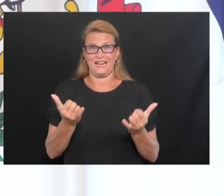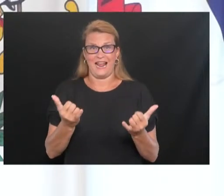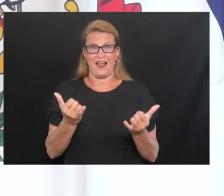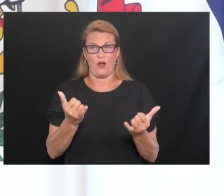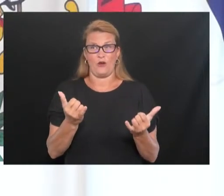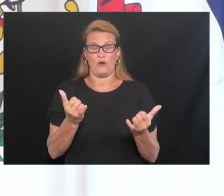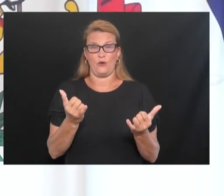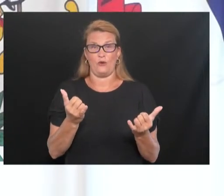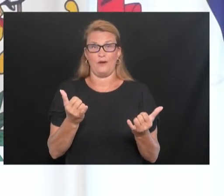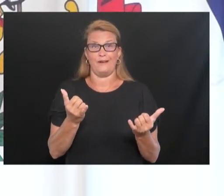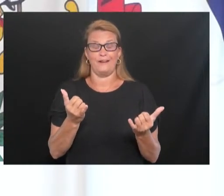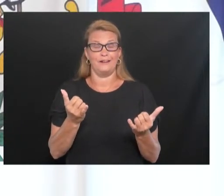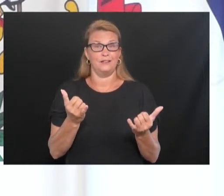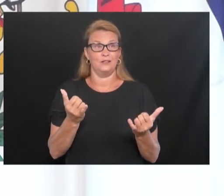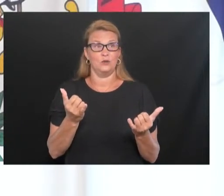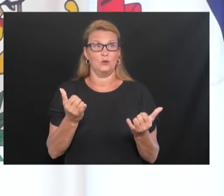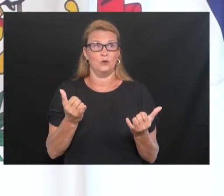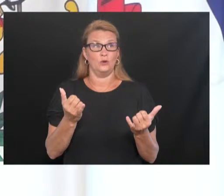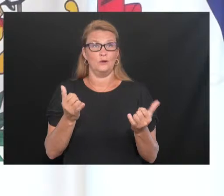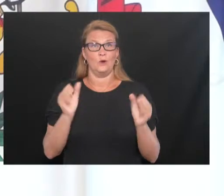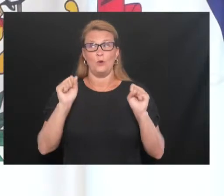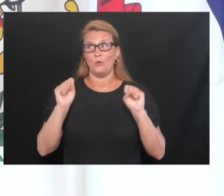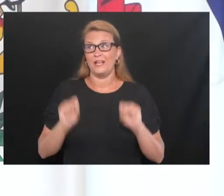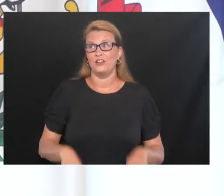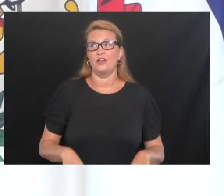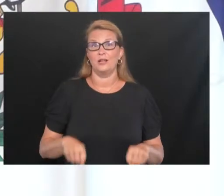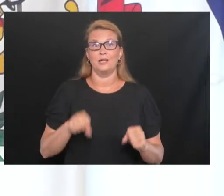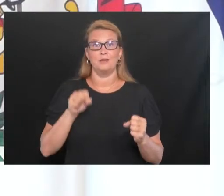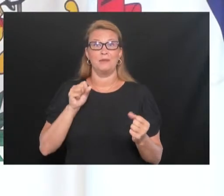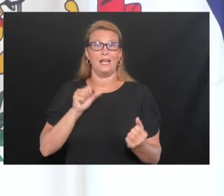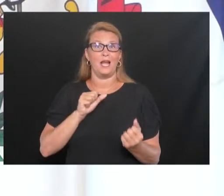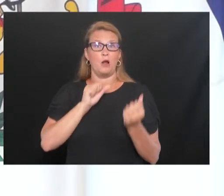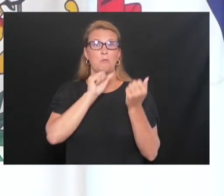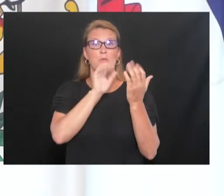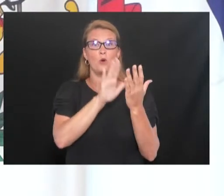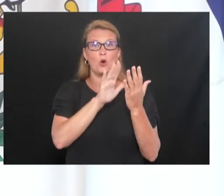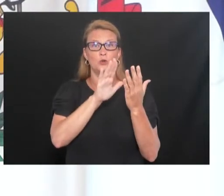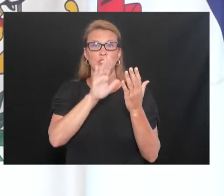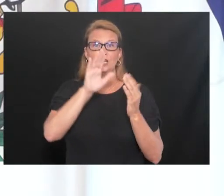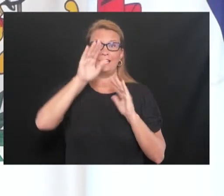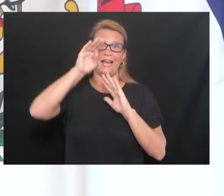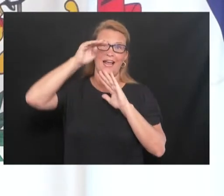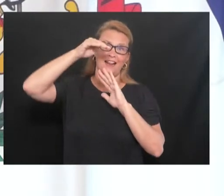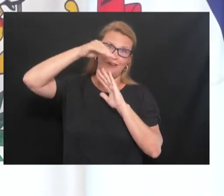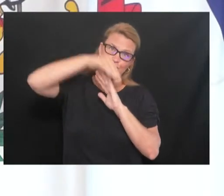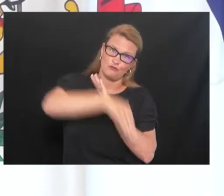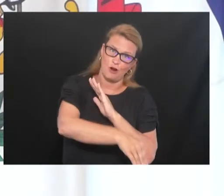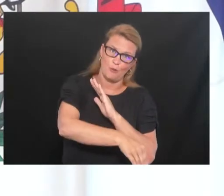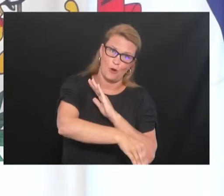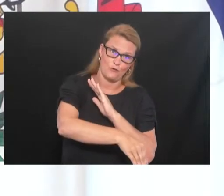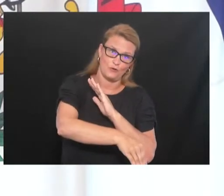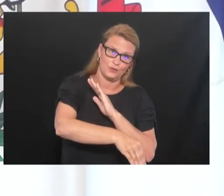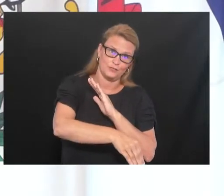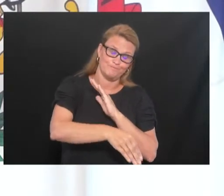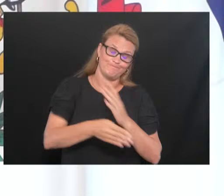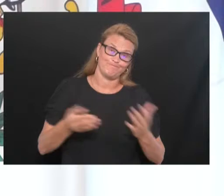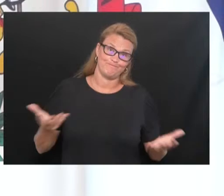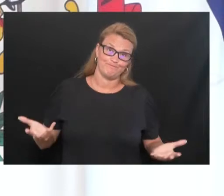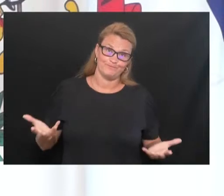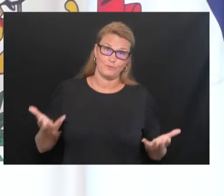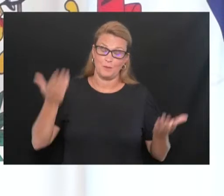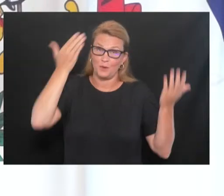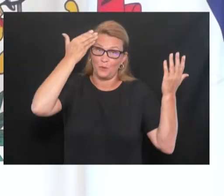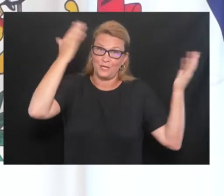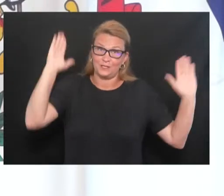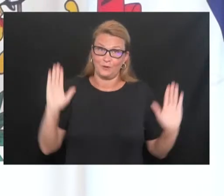could hope that we could be approaching a level of drop off, but we know better. We